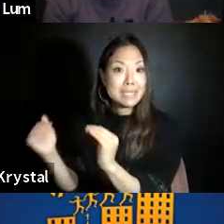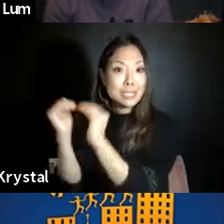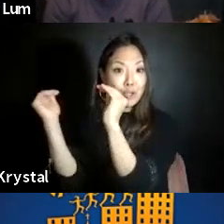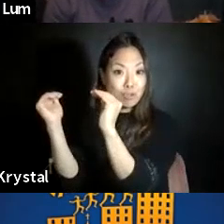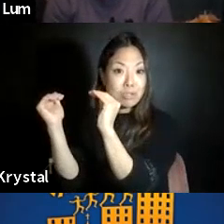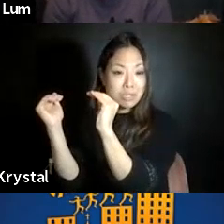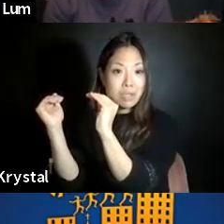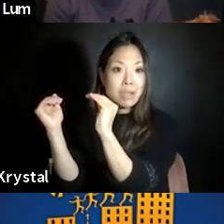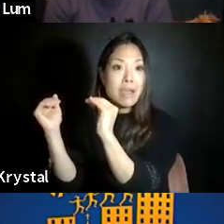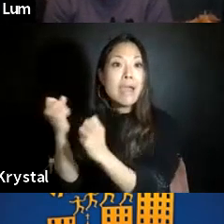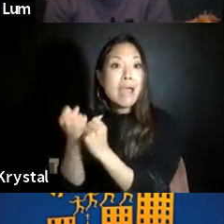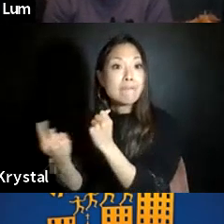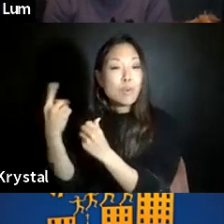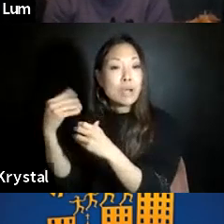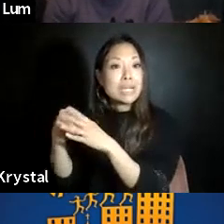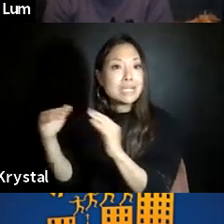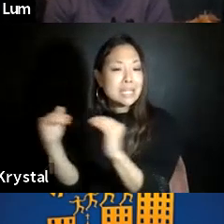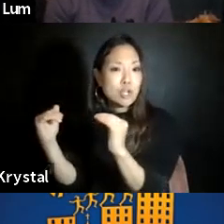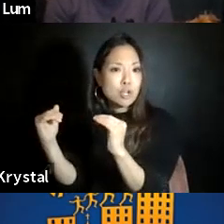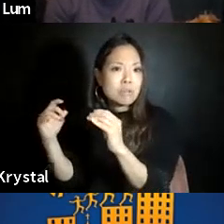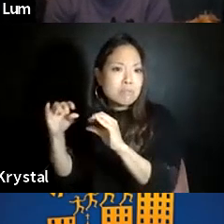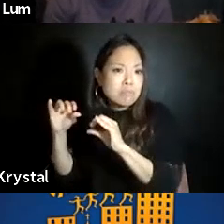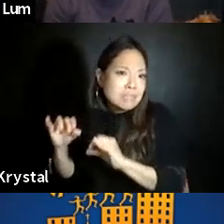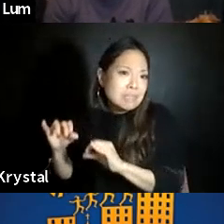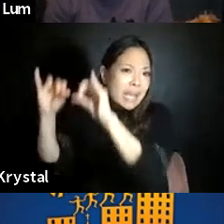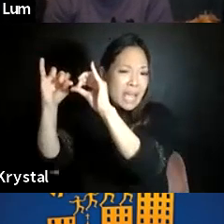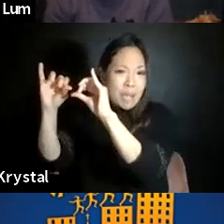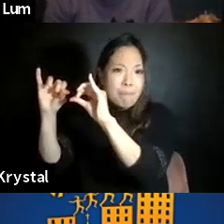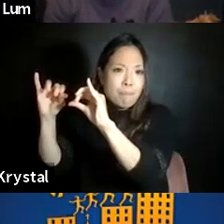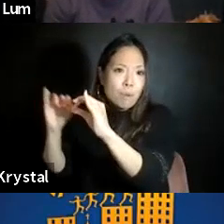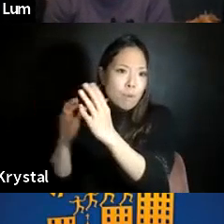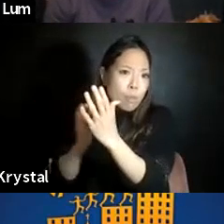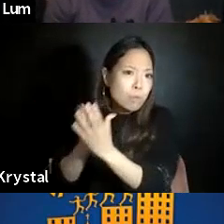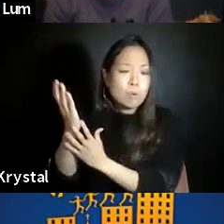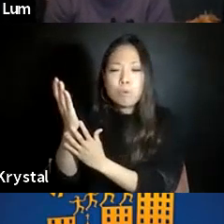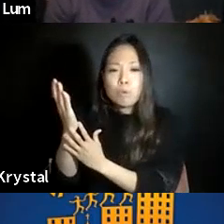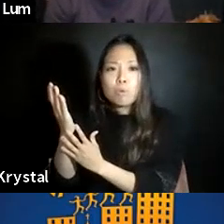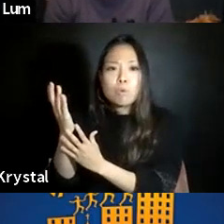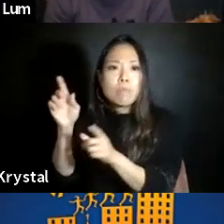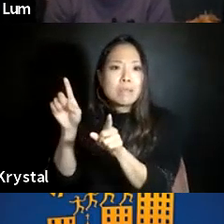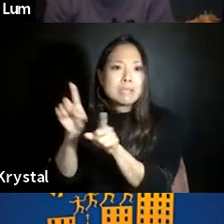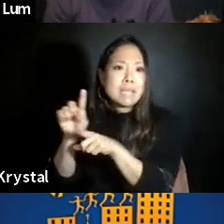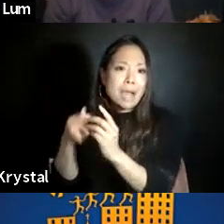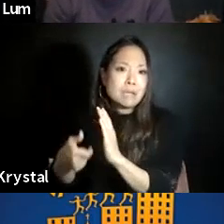tier will have gone through the same sort of review.